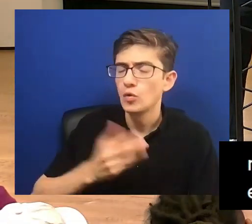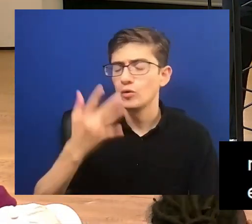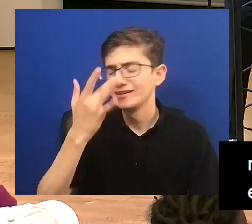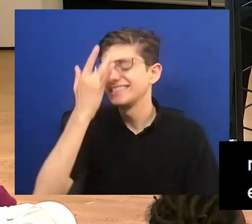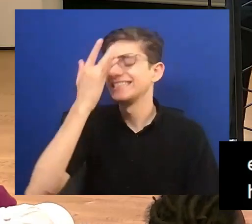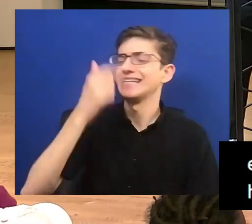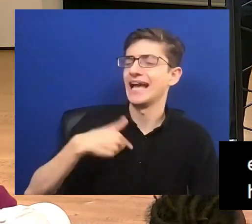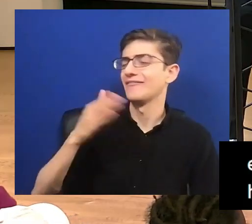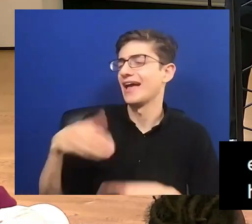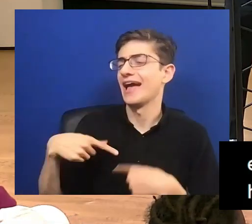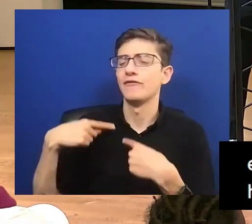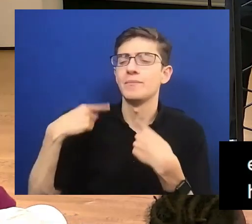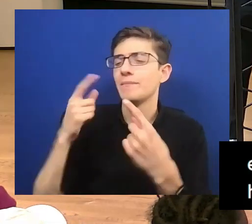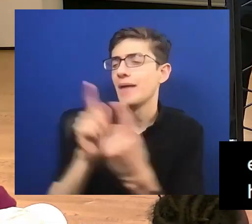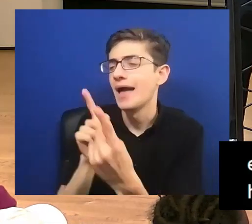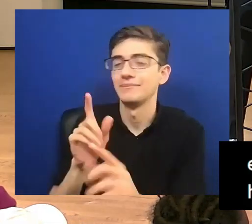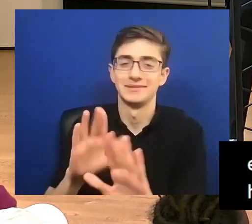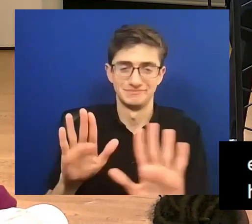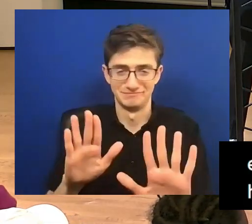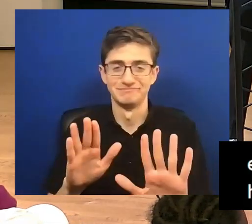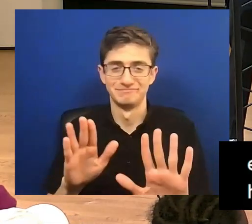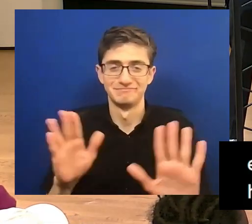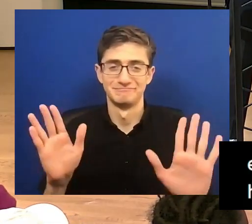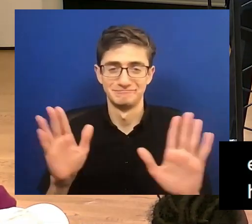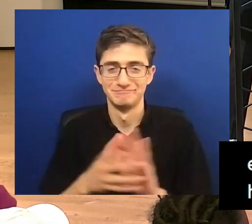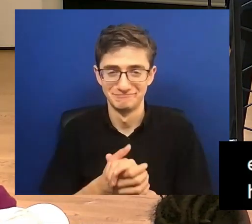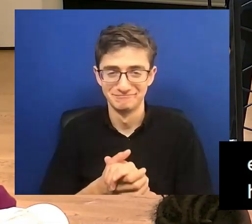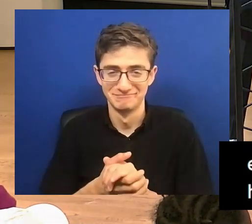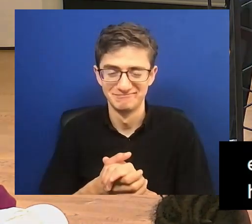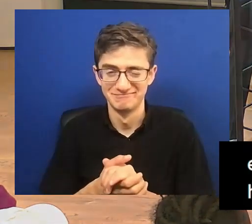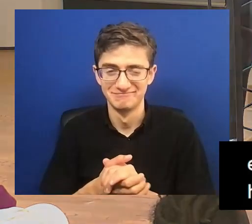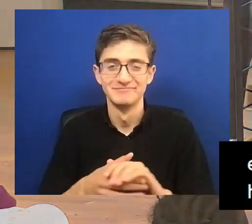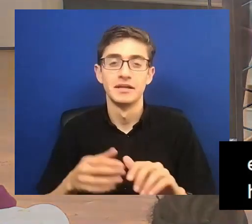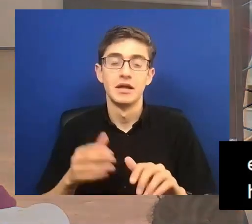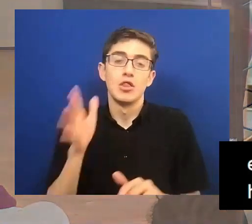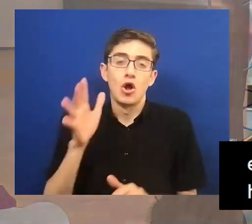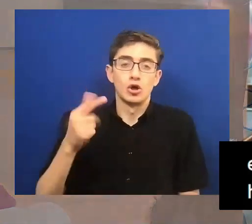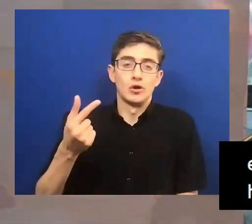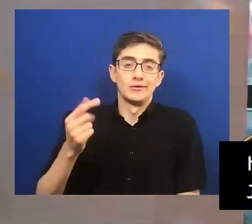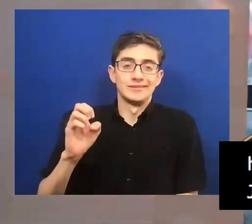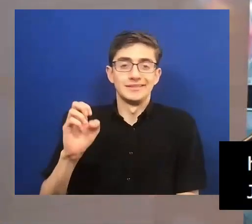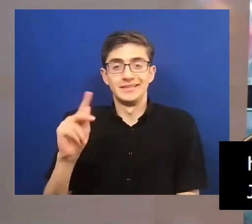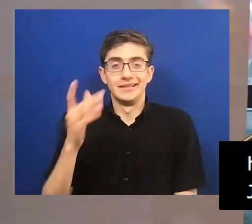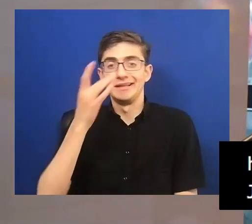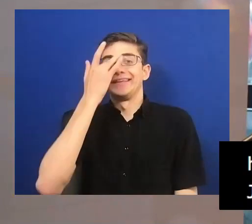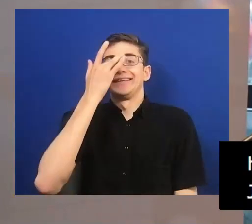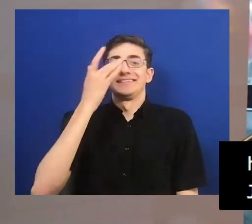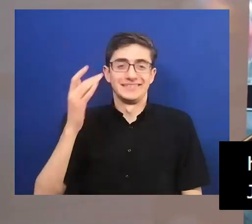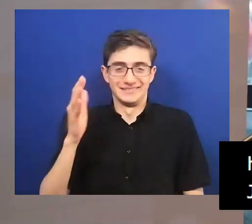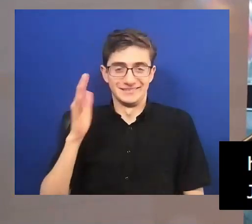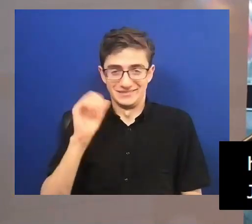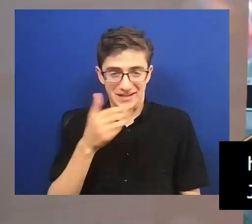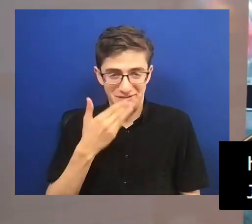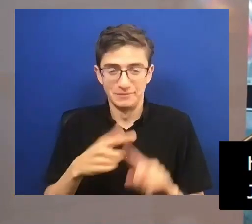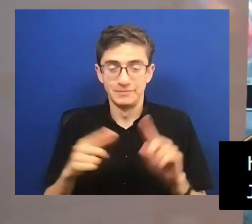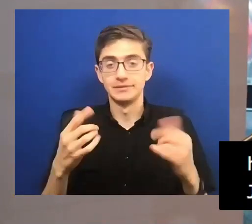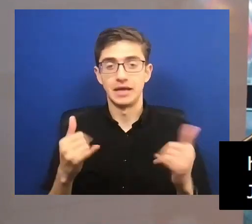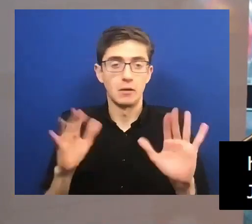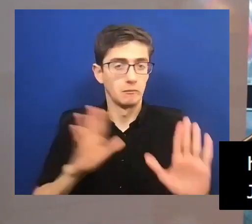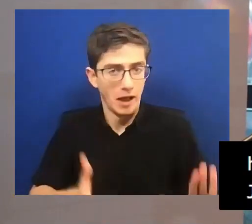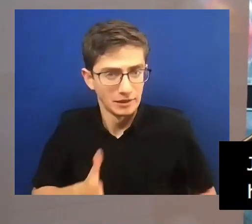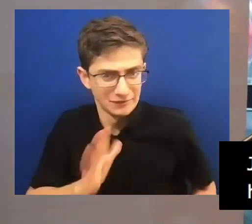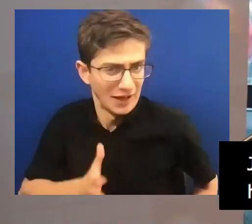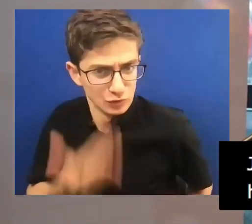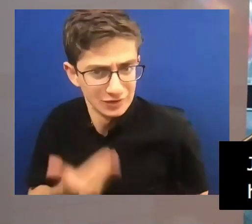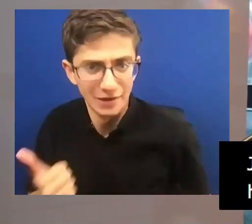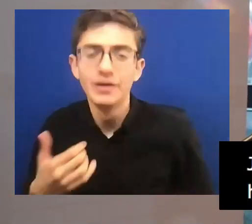That's a good thing today. Back then, you know, Urkel days, it wasn't. So listen, let me get out of the way. I know you have a program. See, it's all right to laugh, folks.